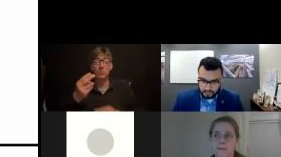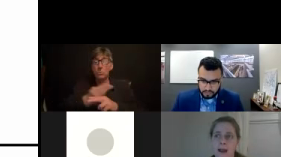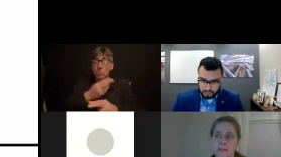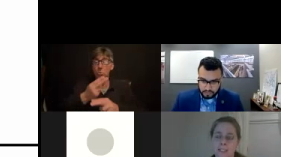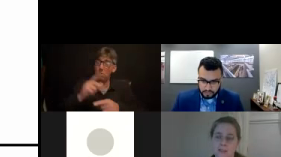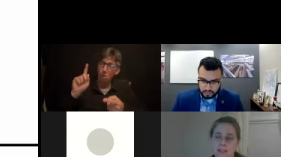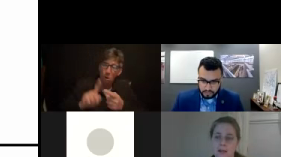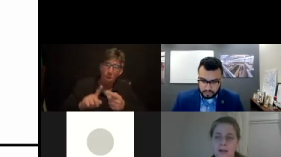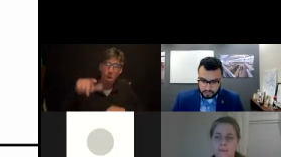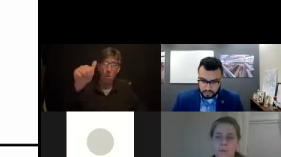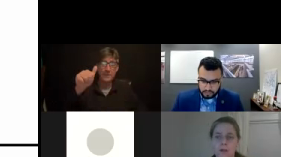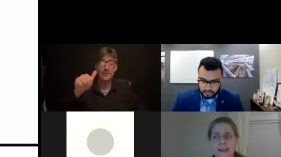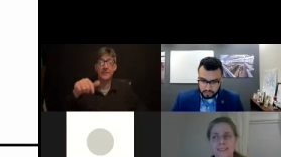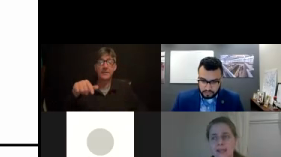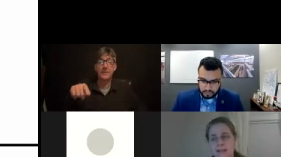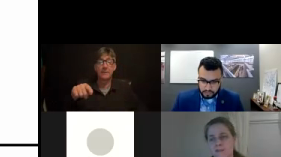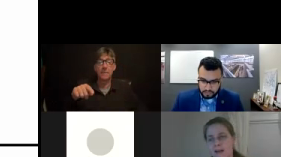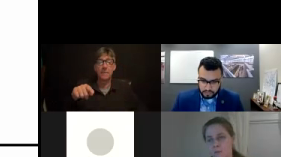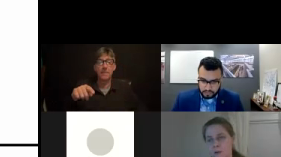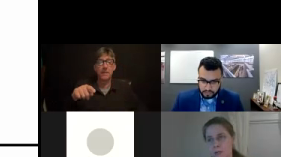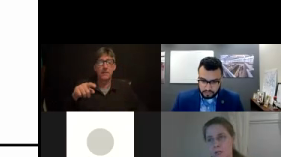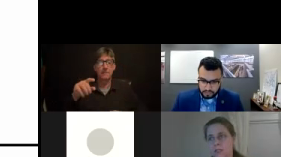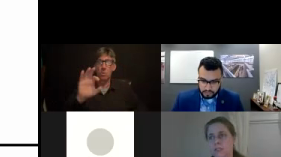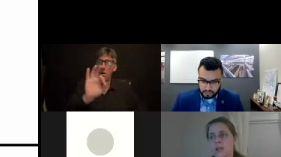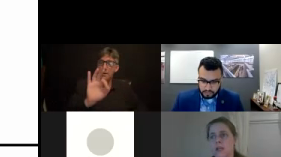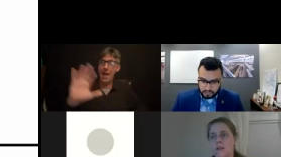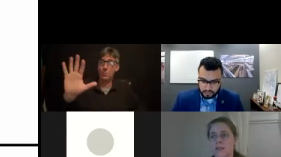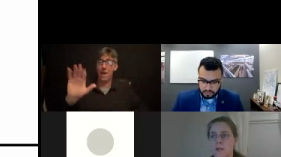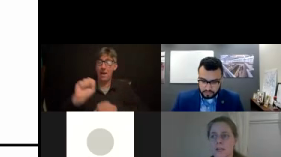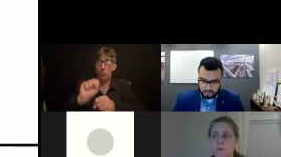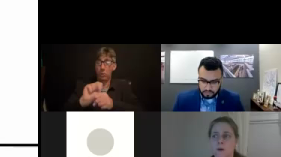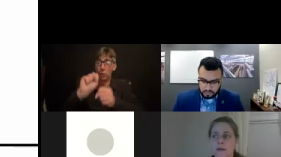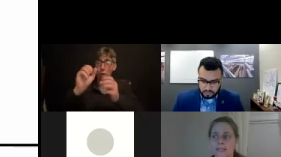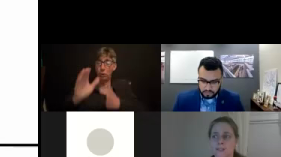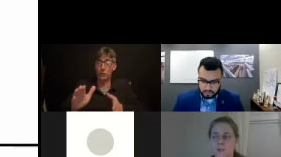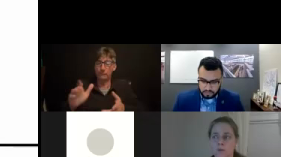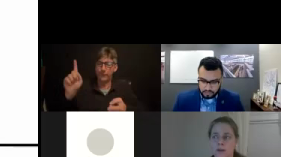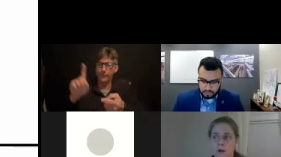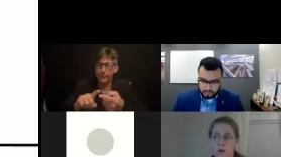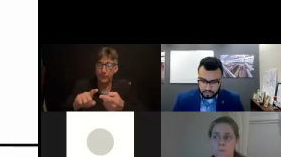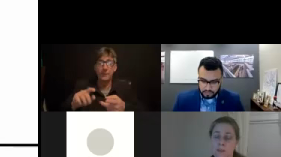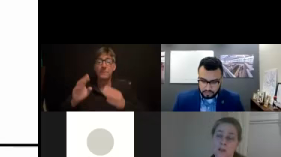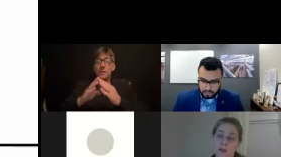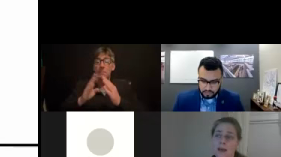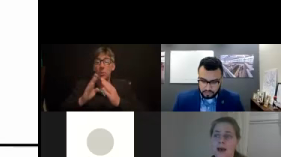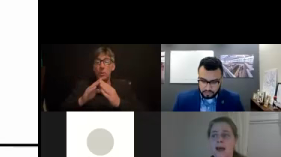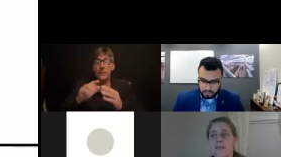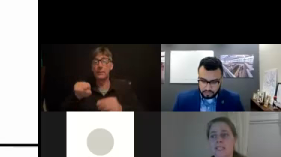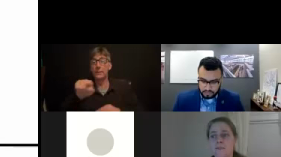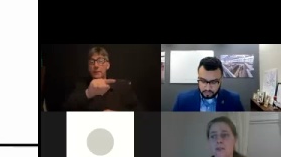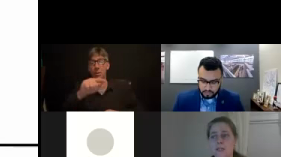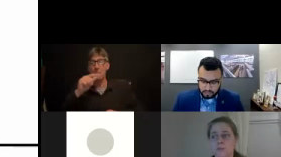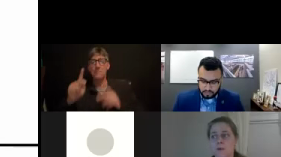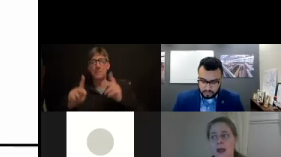are primarily serving the more classic 9-to-5 work commuters, communities with more residents who can work from home, and